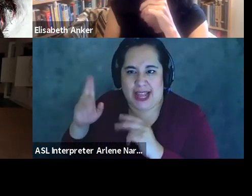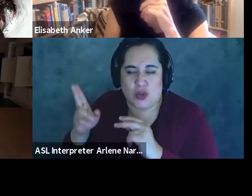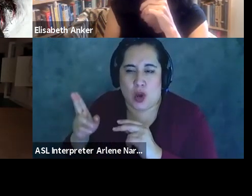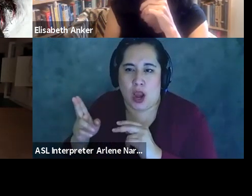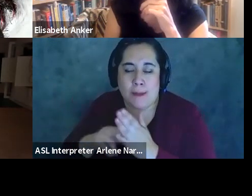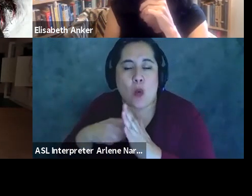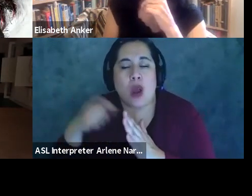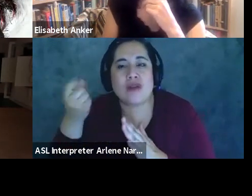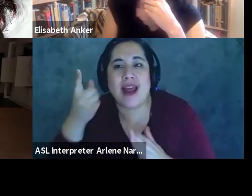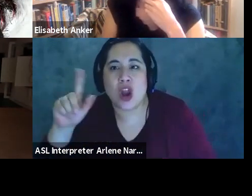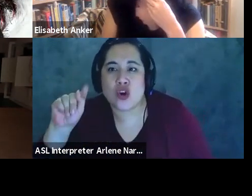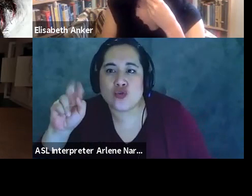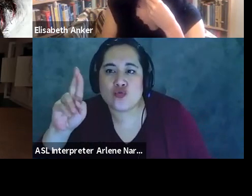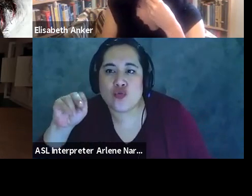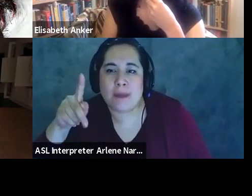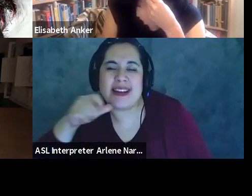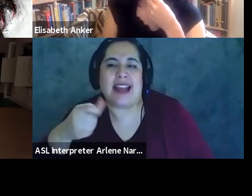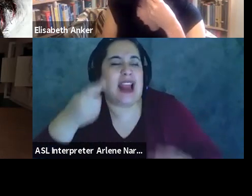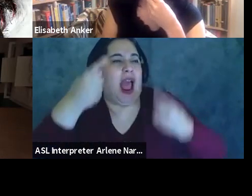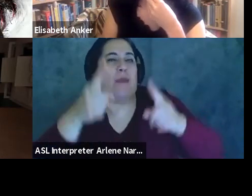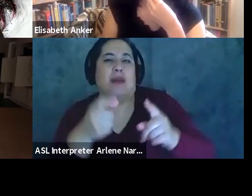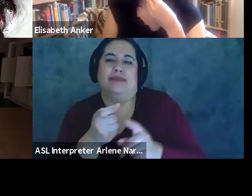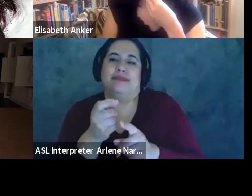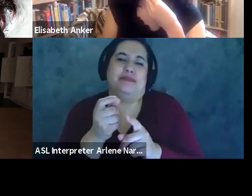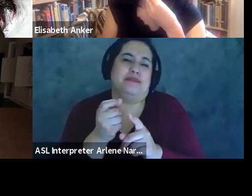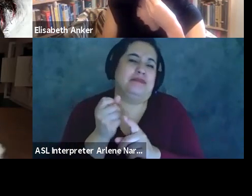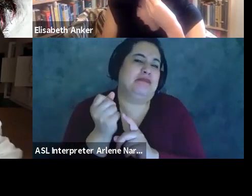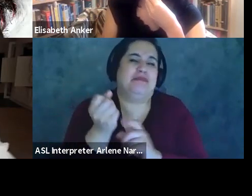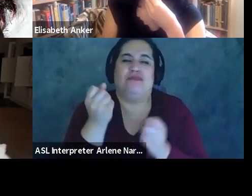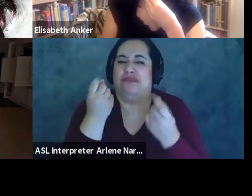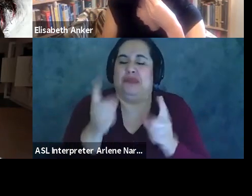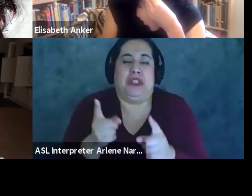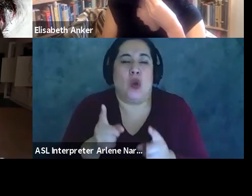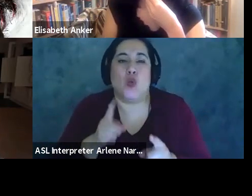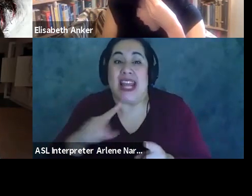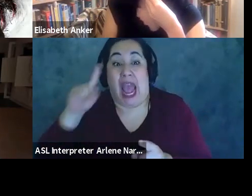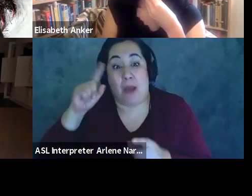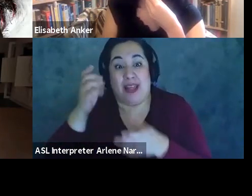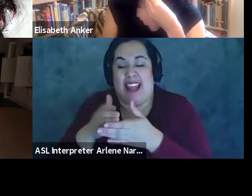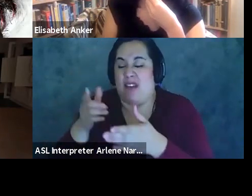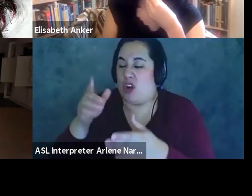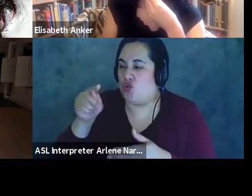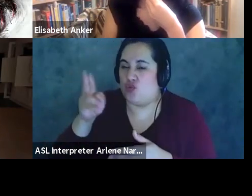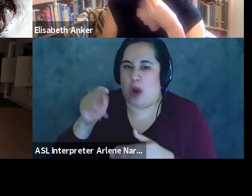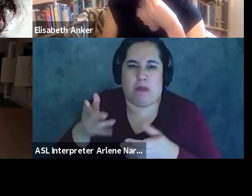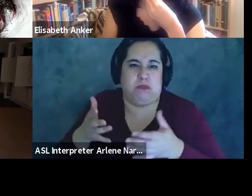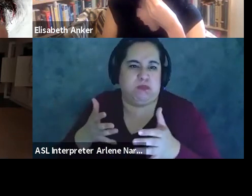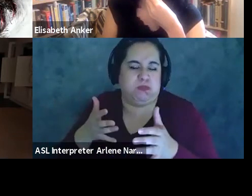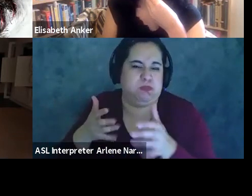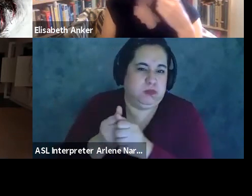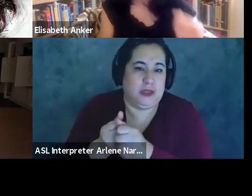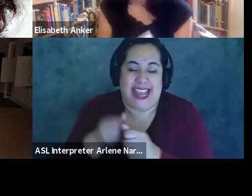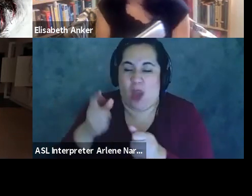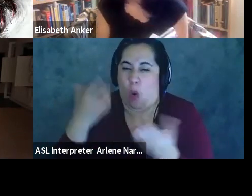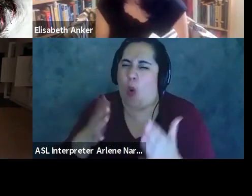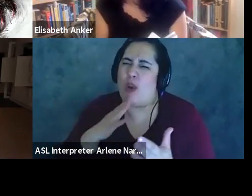right? Actually, and I think actually Donald Trump is an accelerationist. He really accelerates a lot of existing dynamics which are already in play for